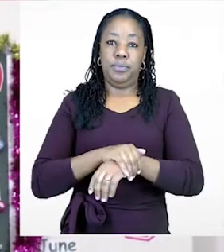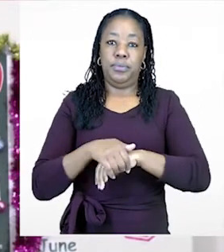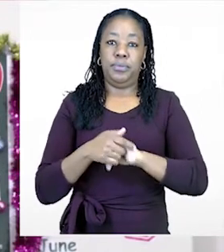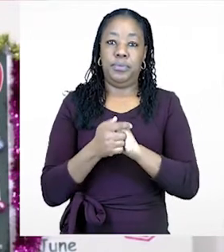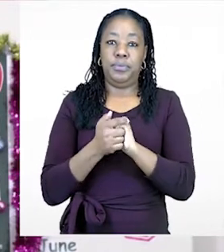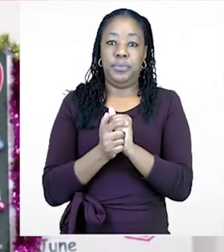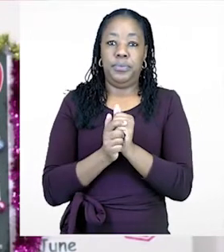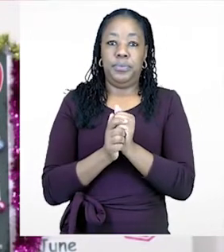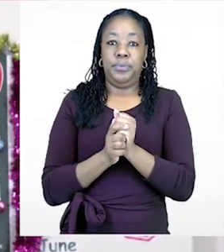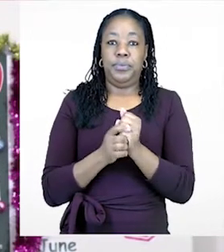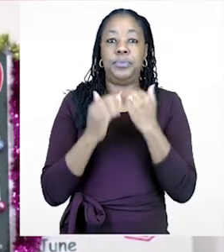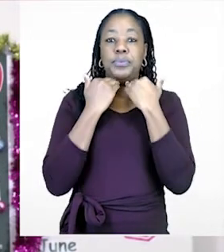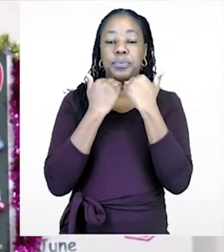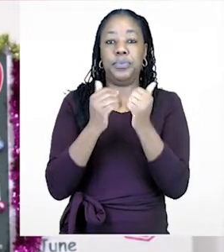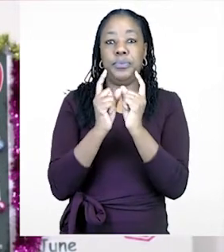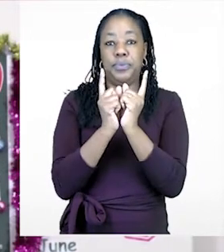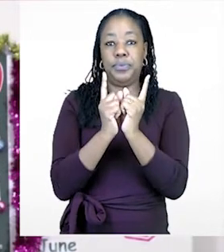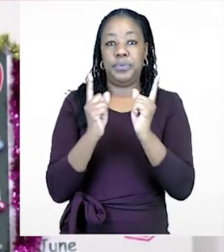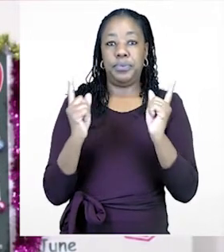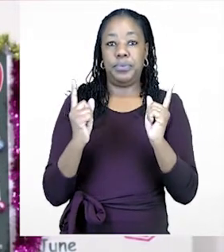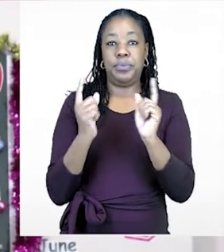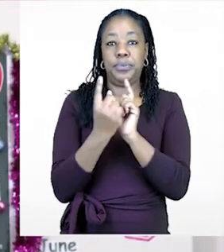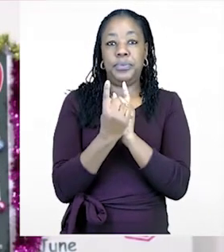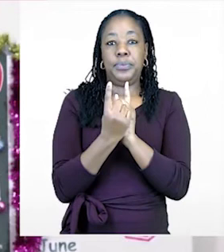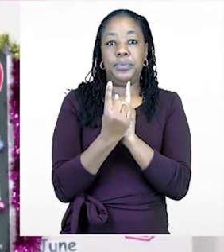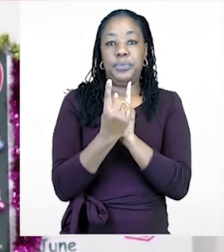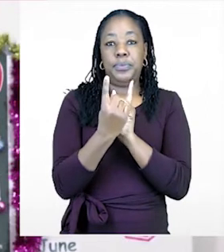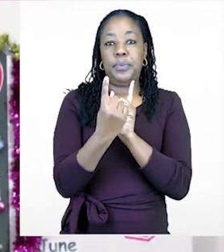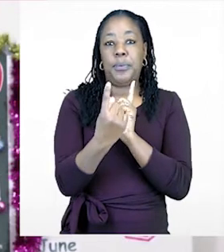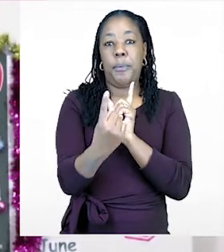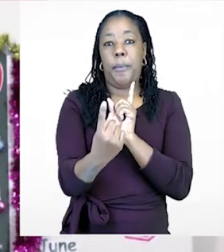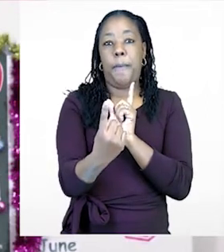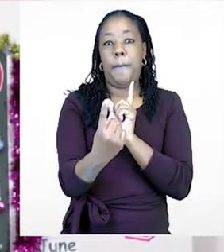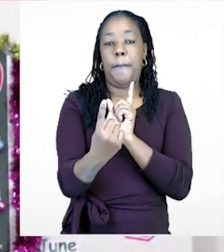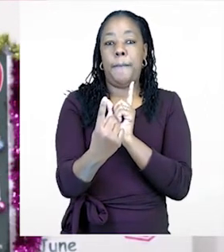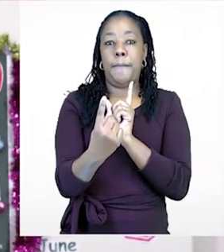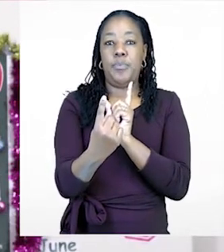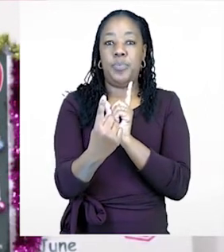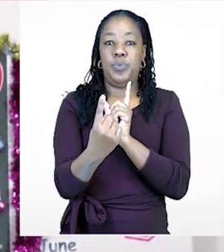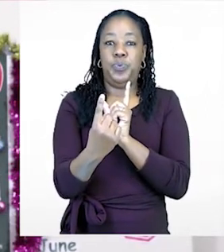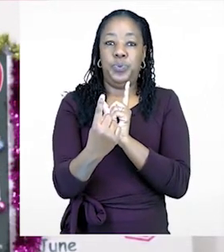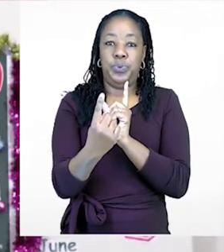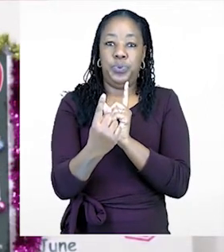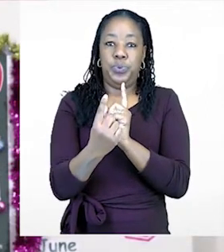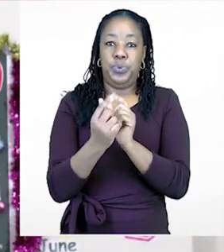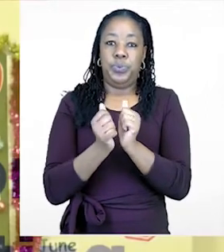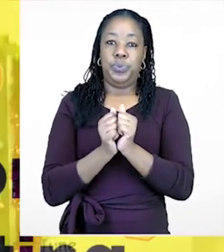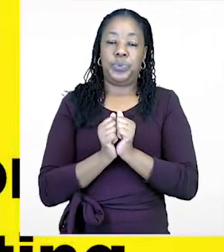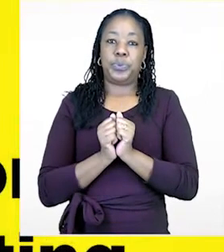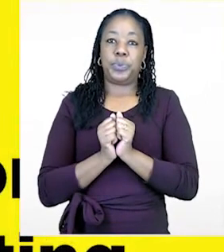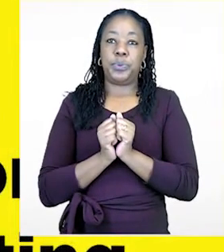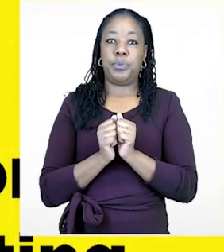It's also very important to check our social distancing by putting your hands to the side and in front of